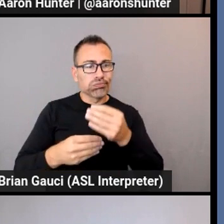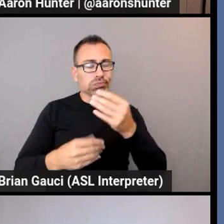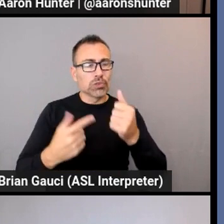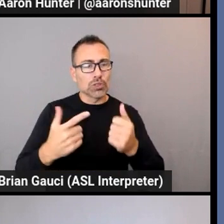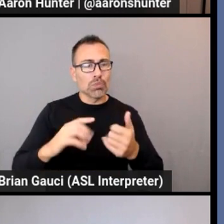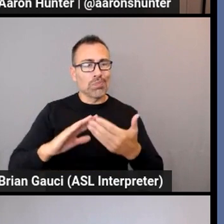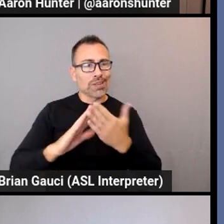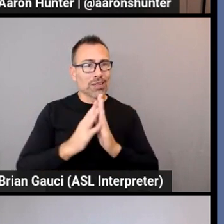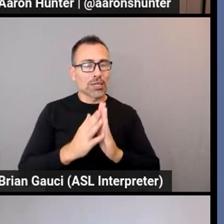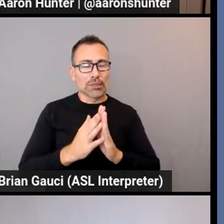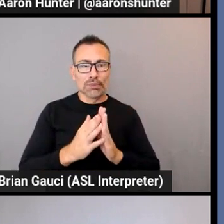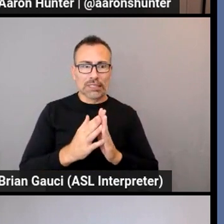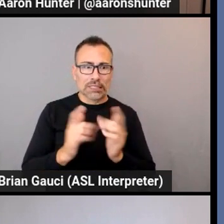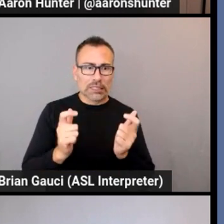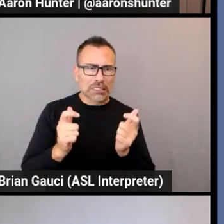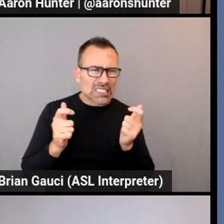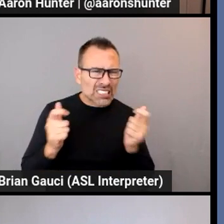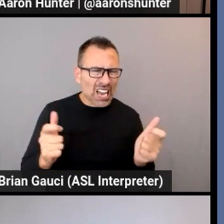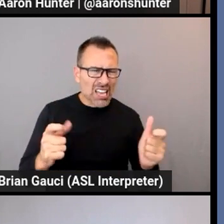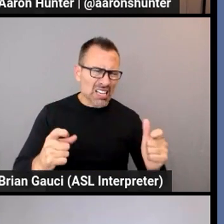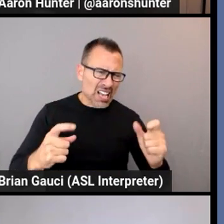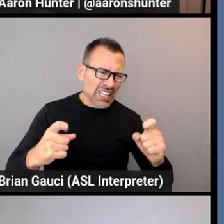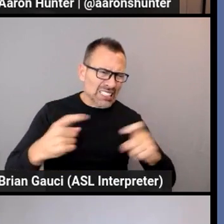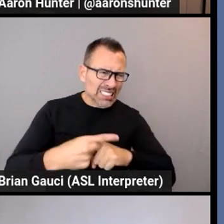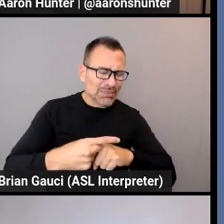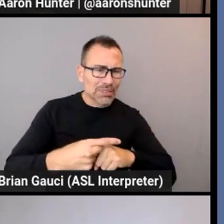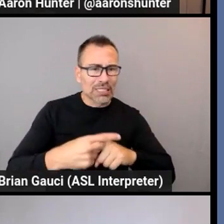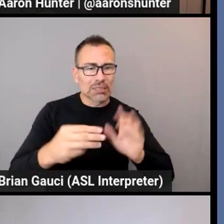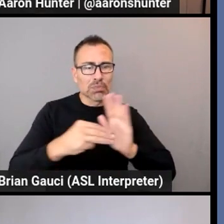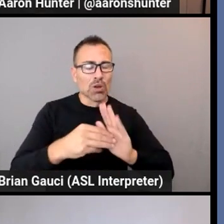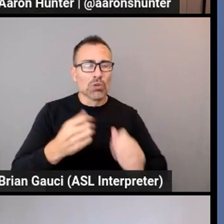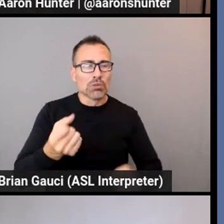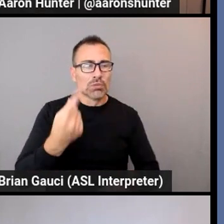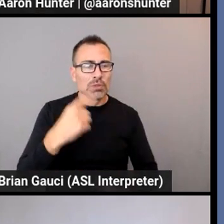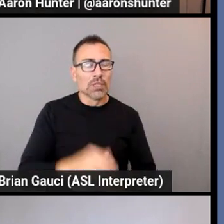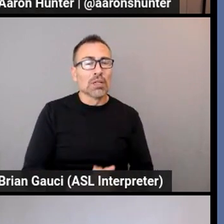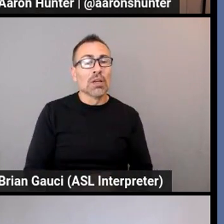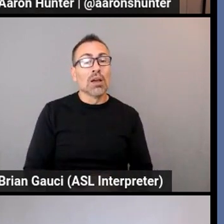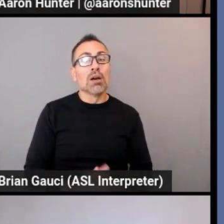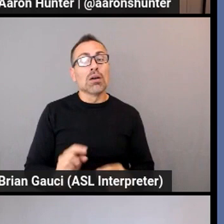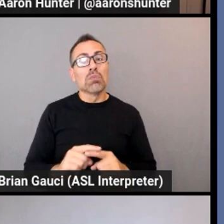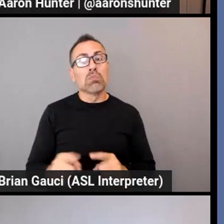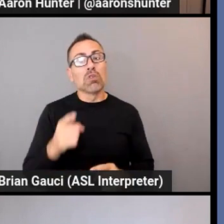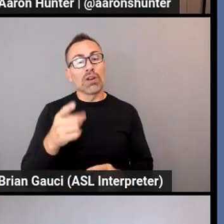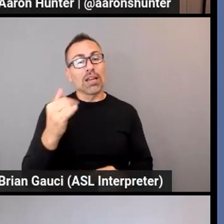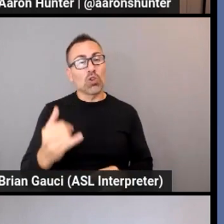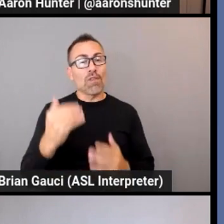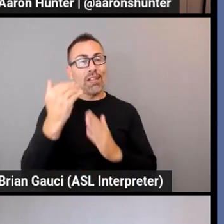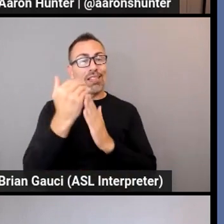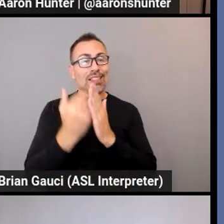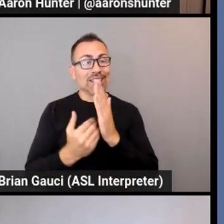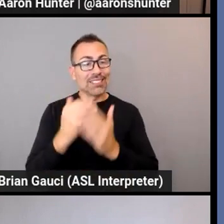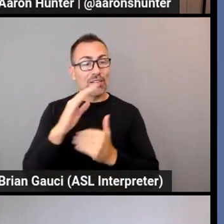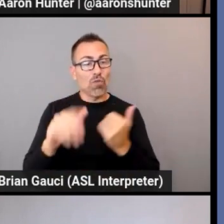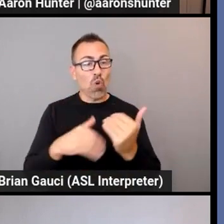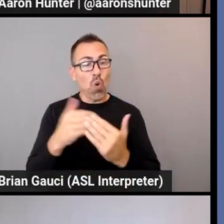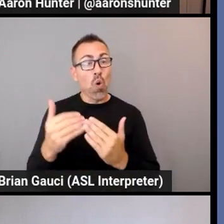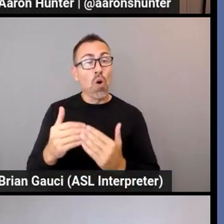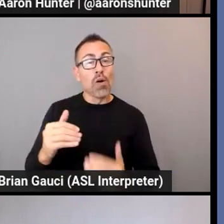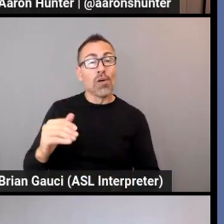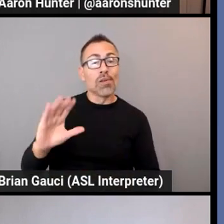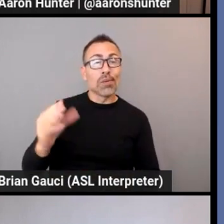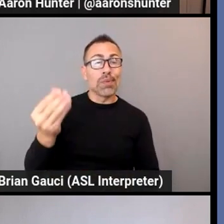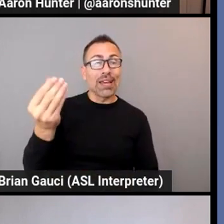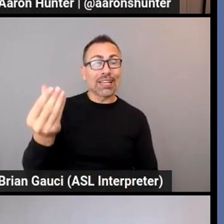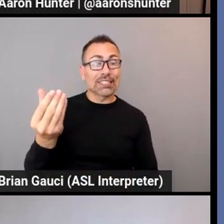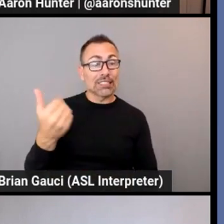that nobody really knows how it works. And so what it's doing is giving you a line-by-line item of all the packages that you have in your current